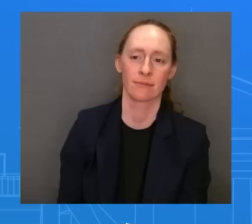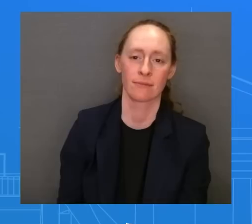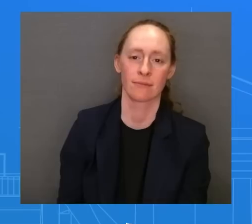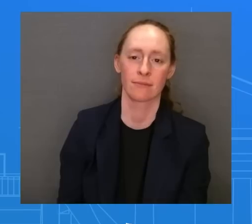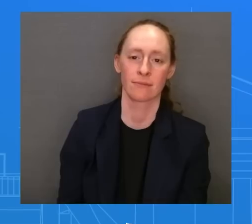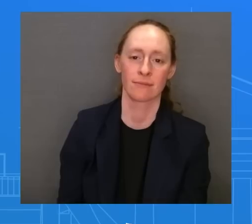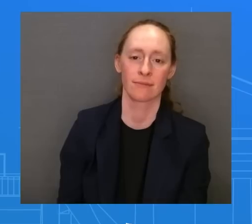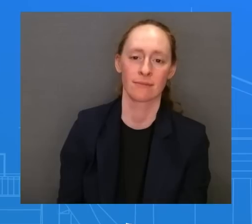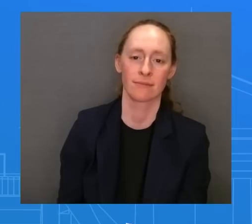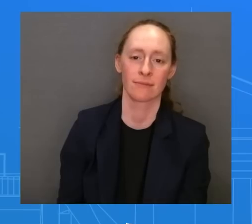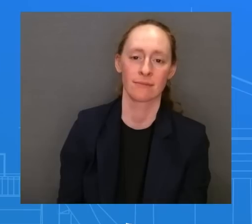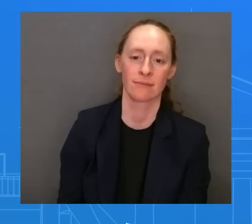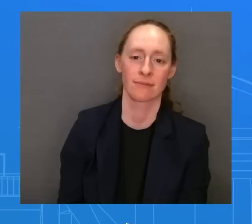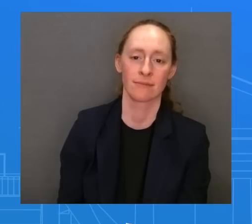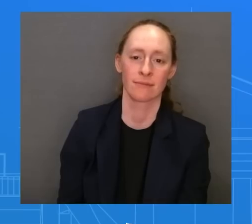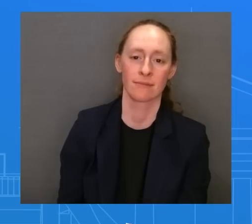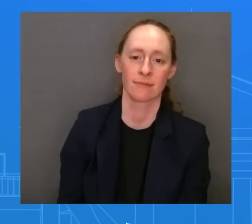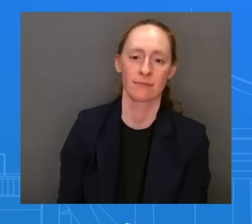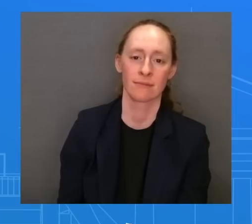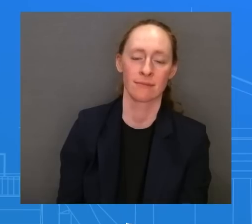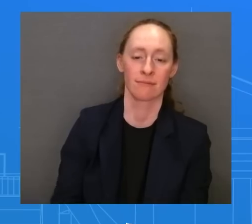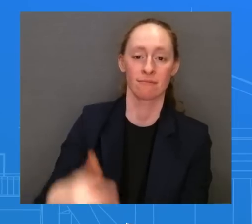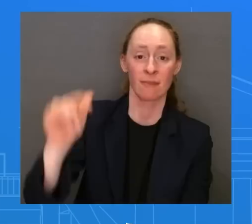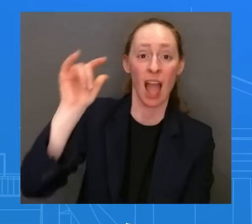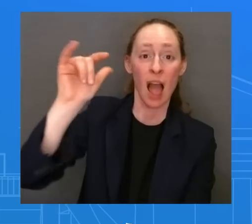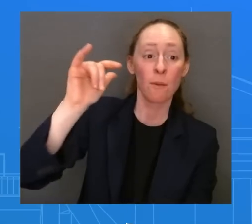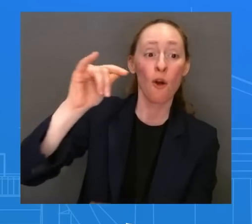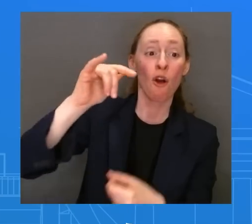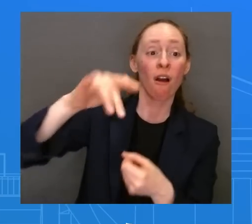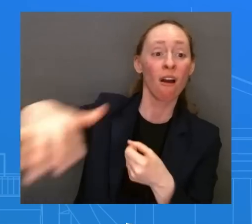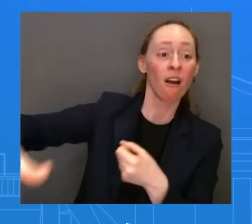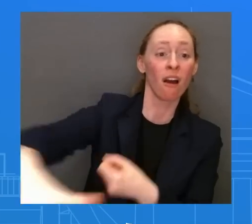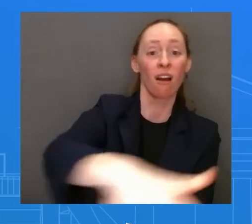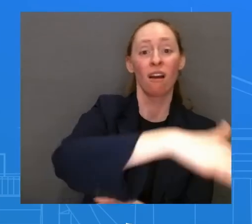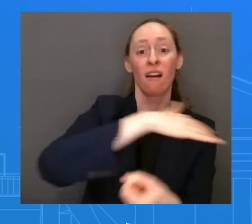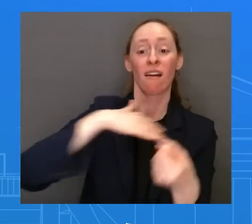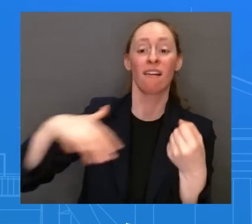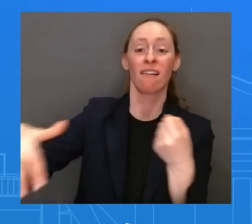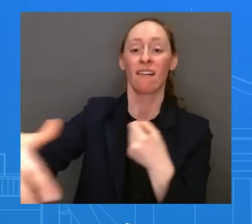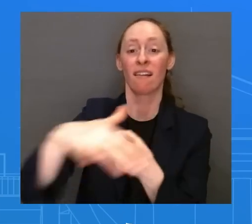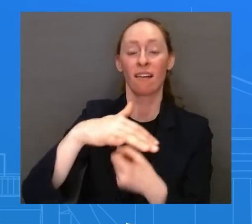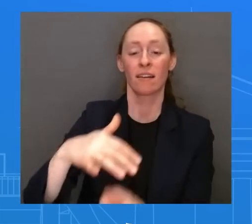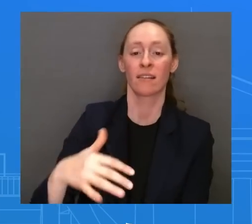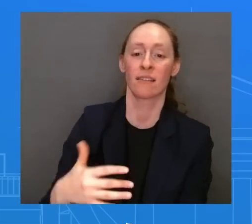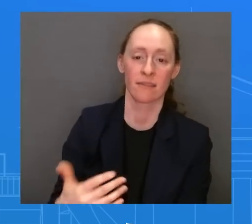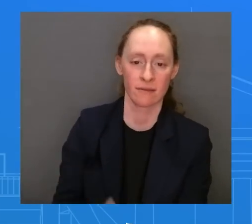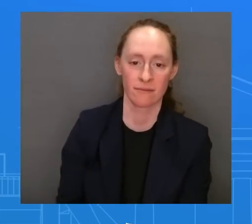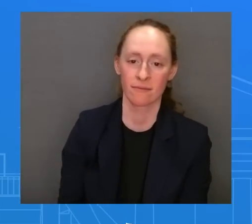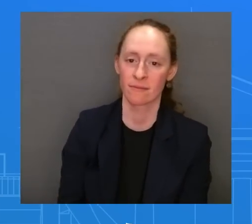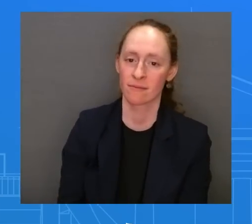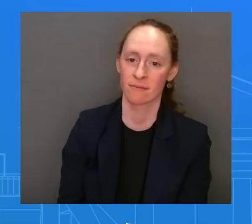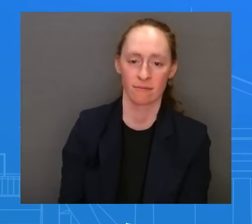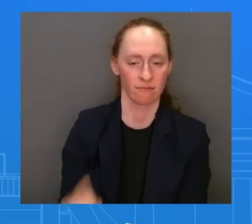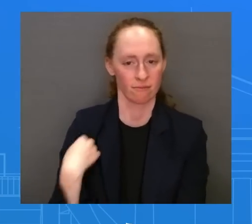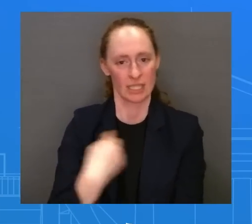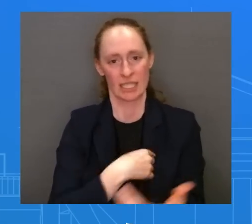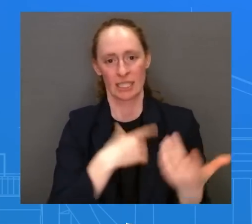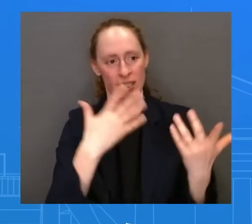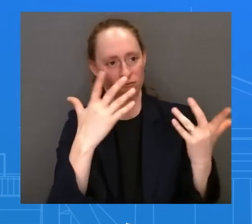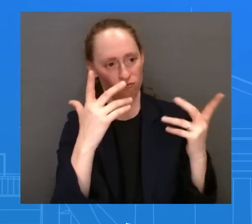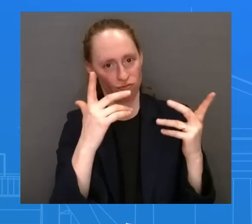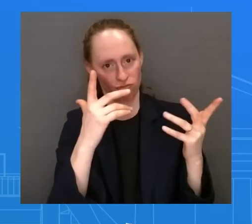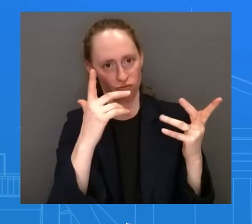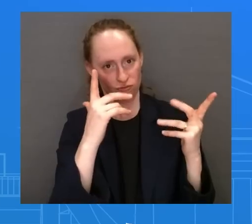that's at Bagram or you pick the base in Afghanistan was all turned over in according with a very elaborate deliberate retrograde